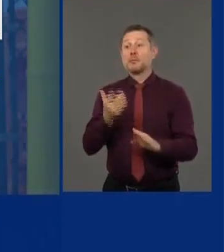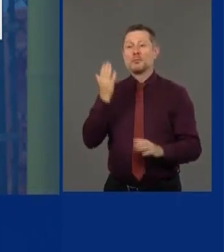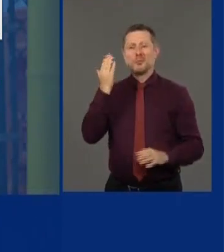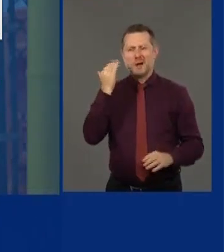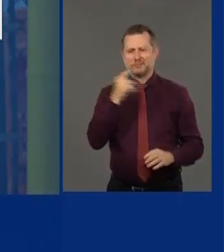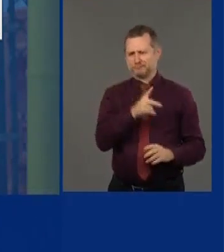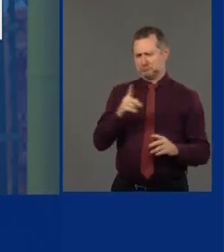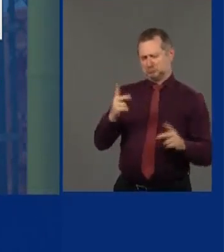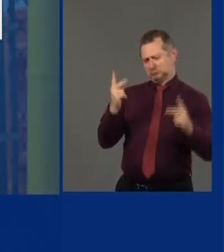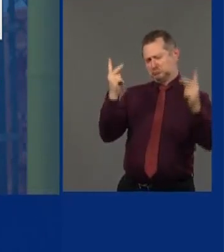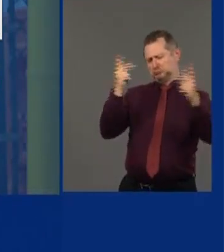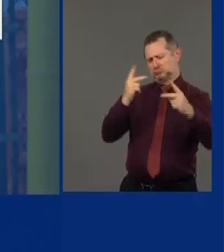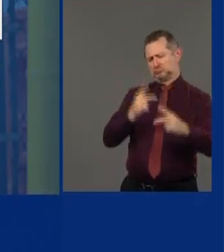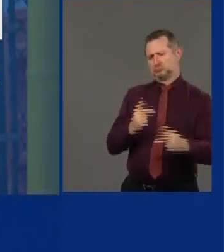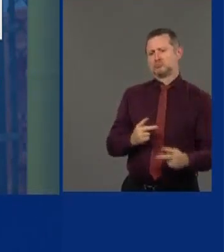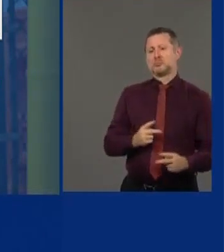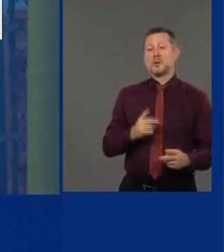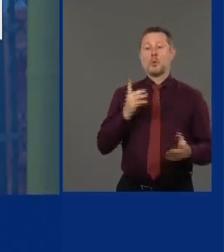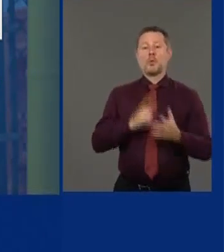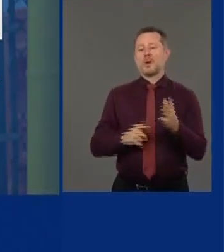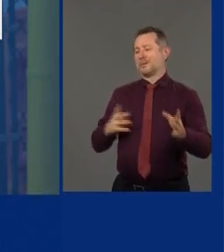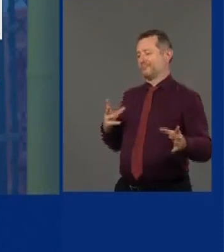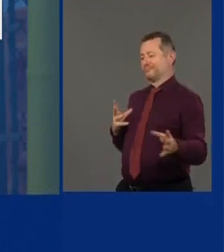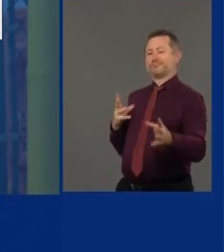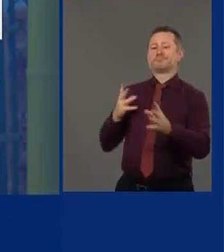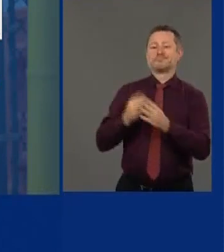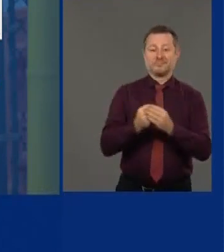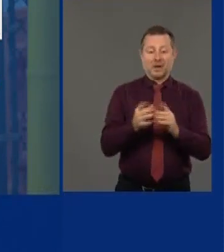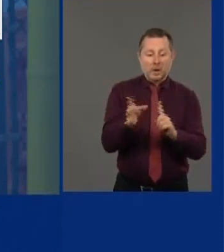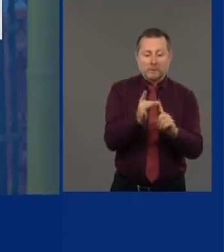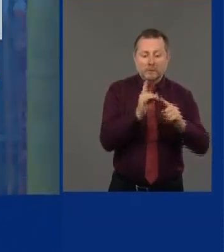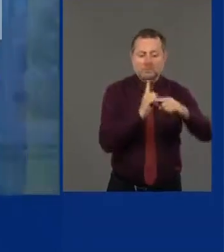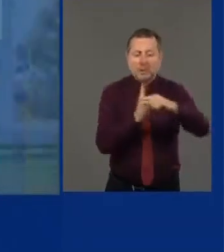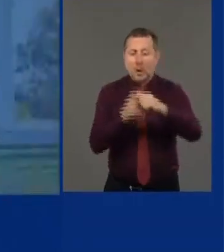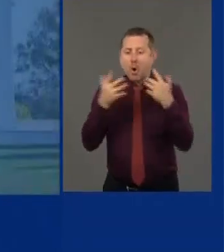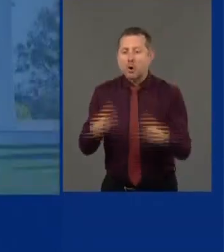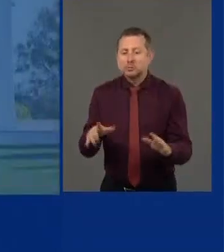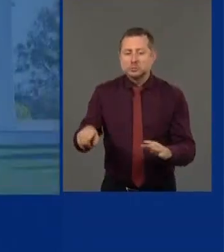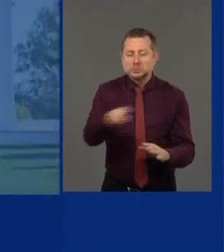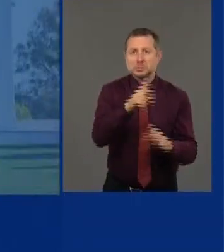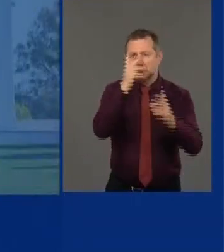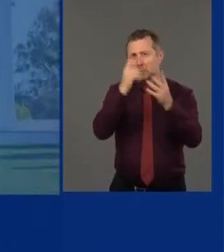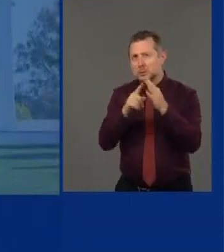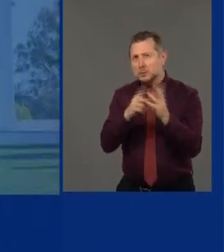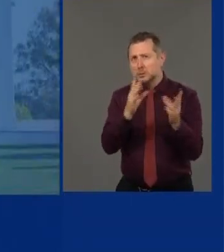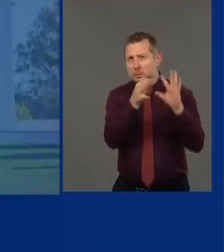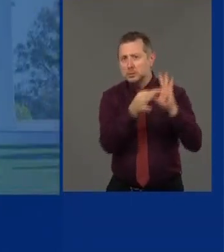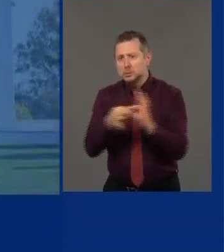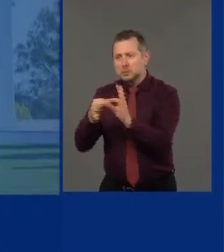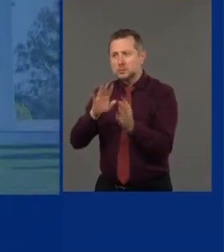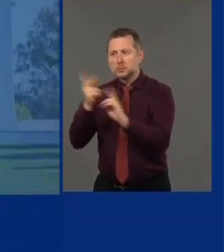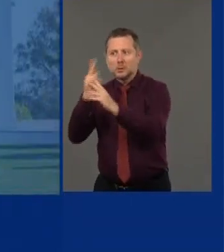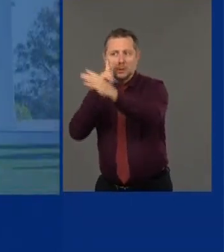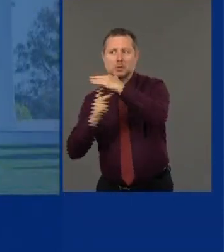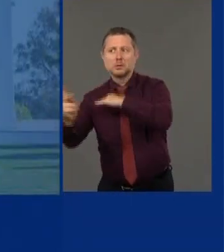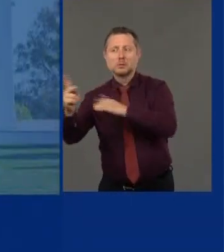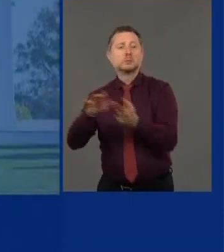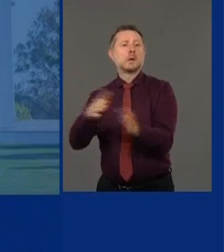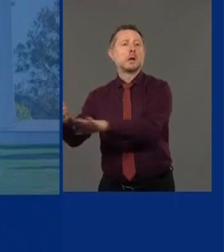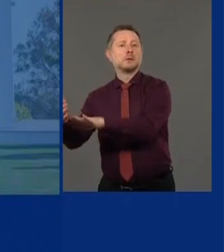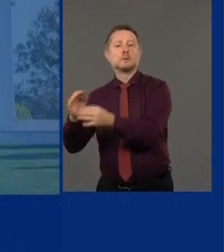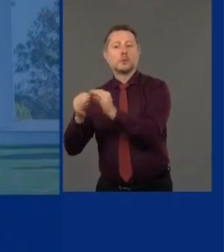extrapolating out from the increase in infections and the increase in hospitalizations. The White House has